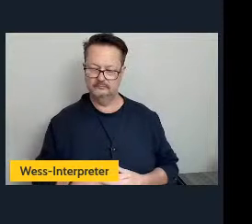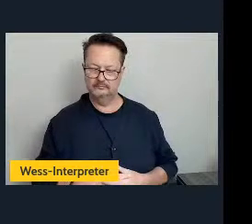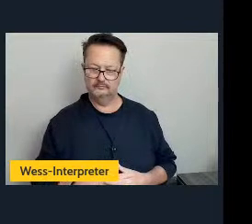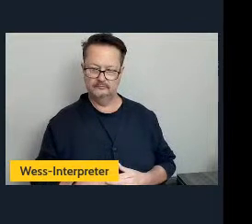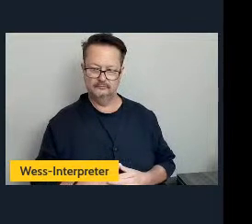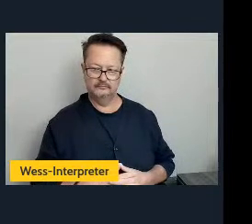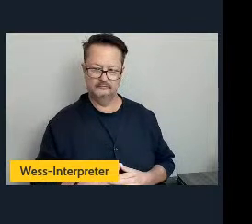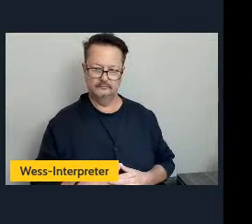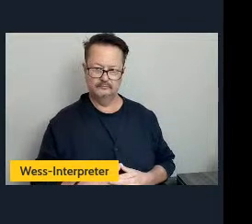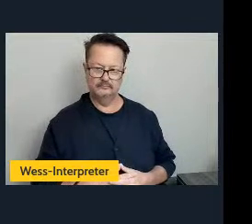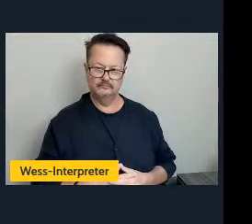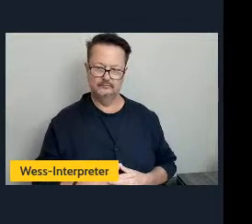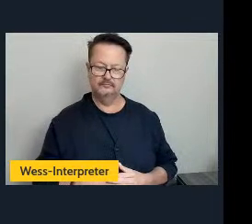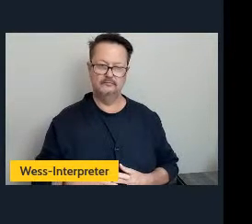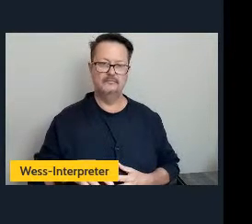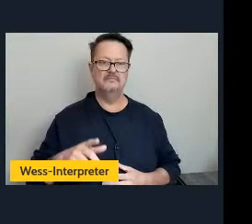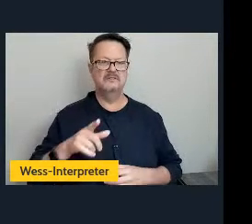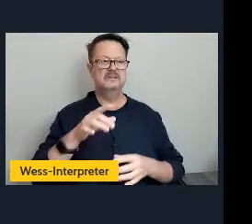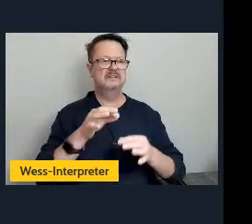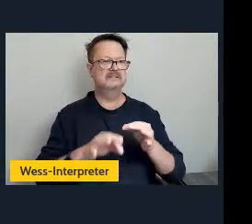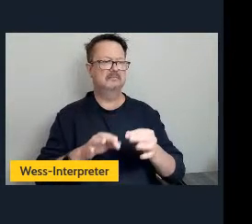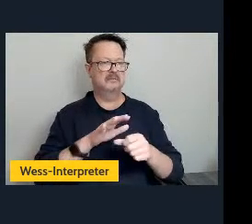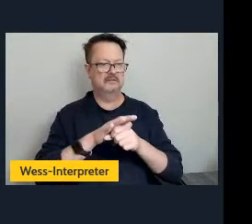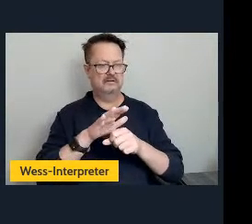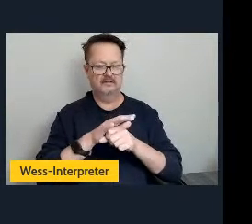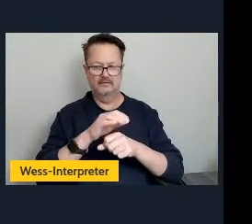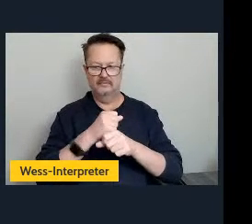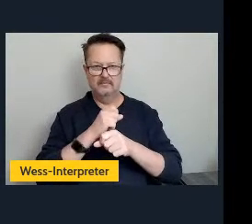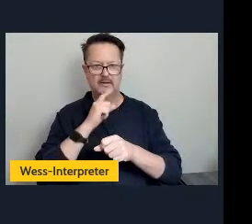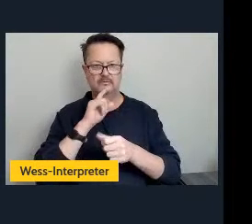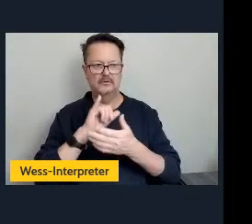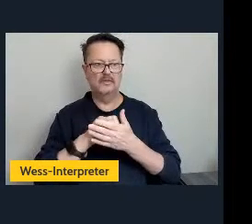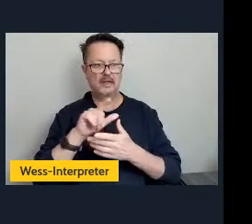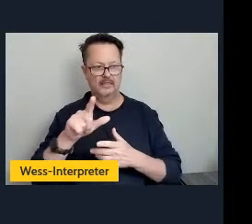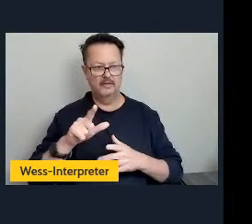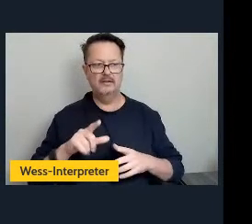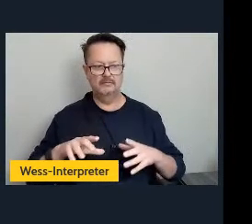Great, simple enough. Let's just make sure this can synth okay.